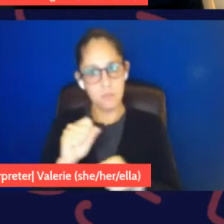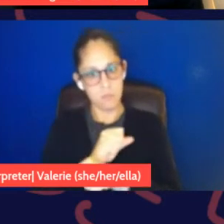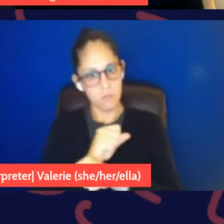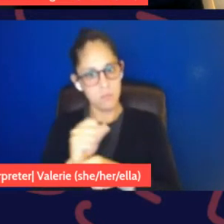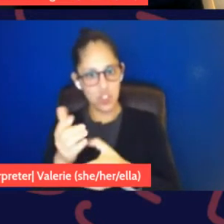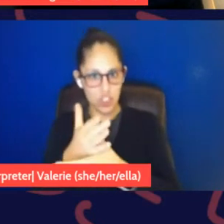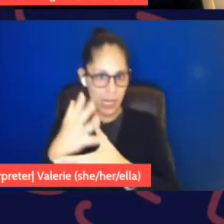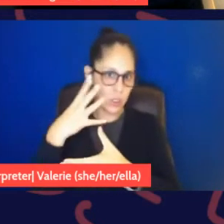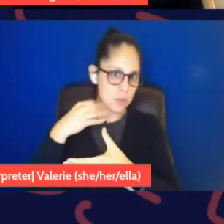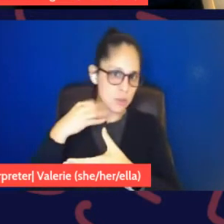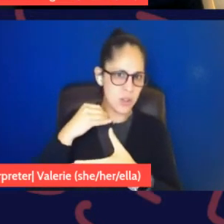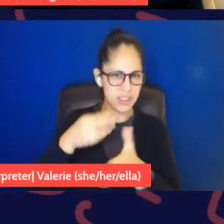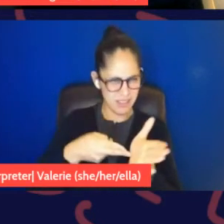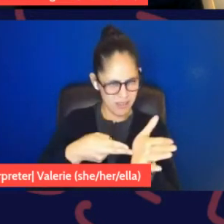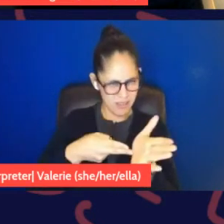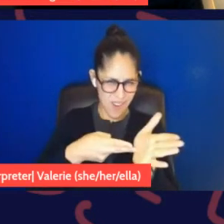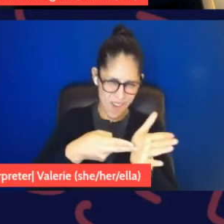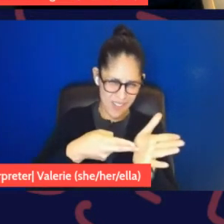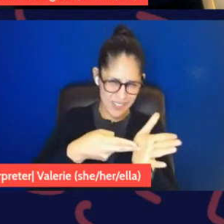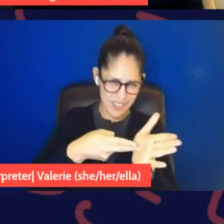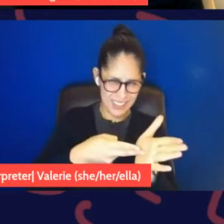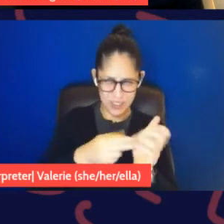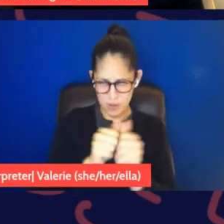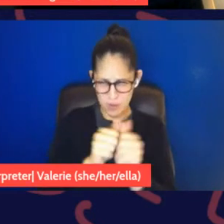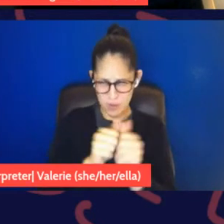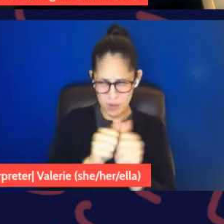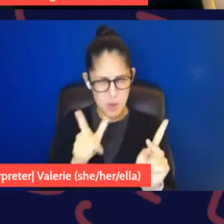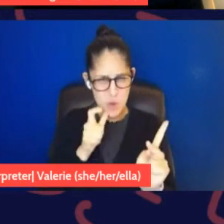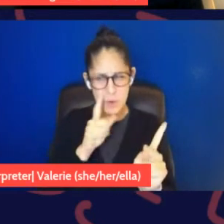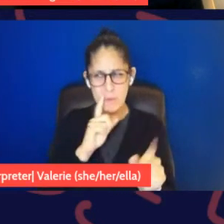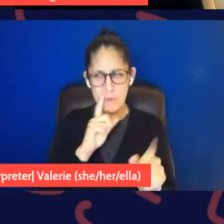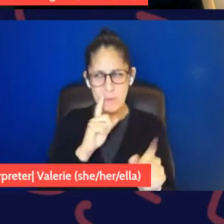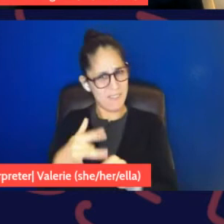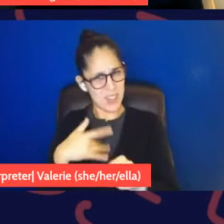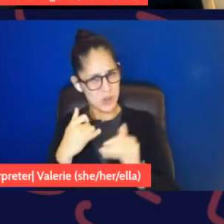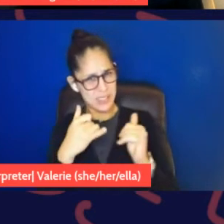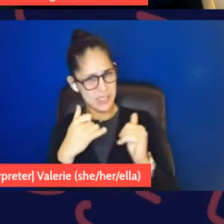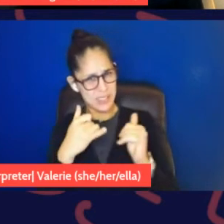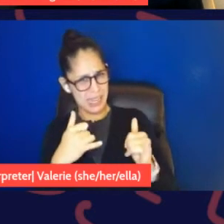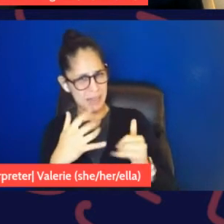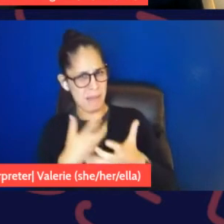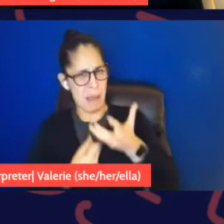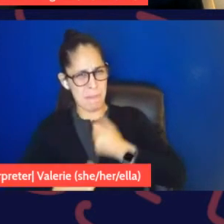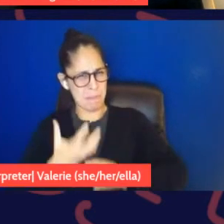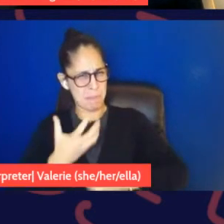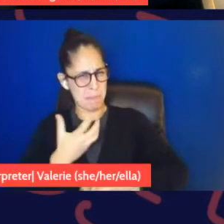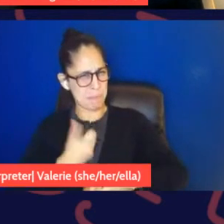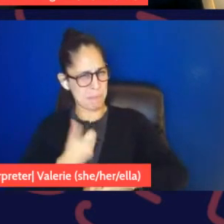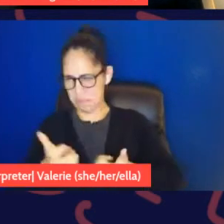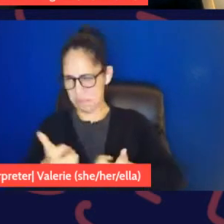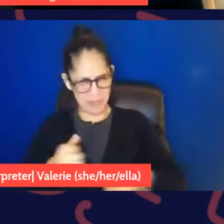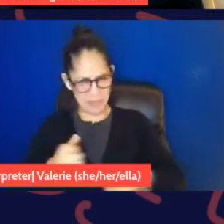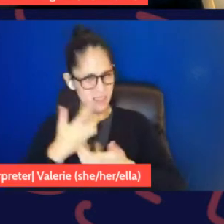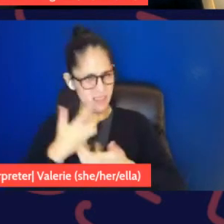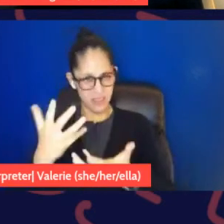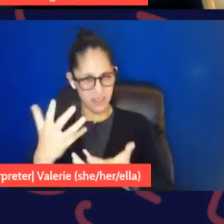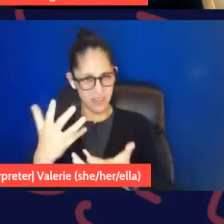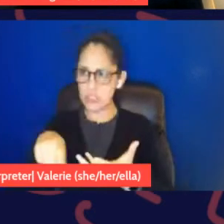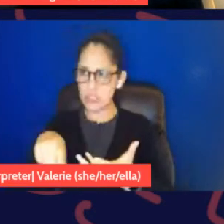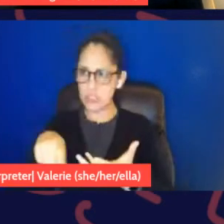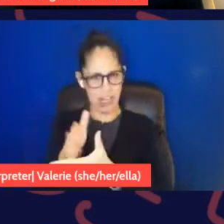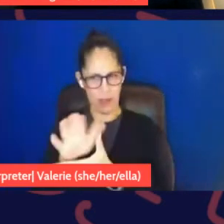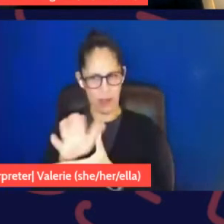and to be true with people who share that need to speak as well. And in terms of like, you know, where my work is moving now,